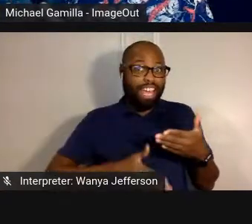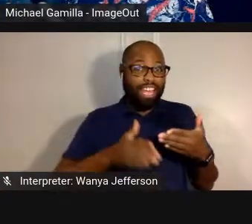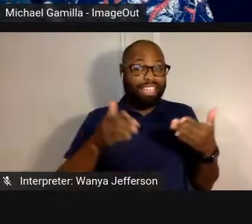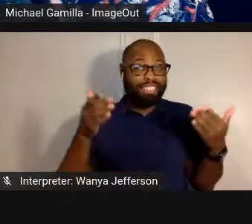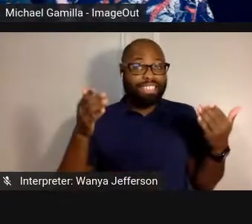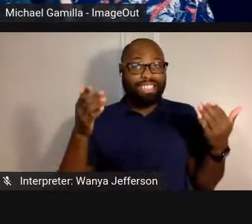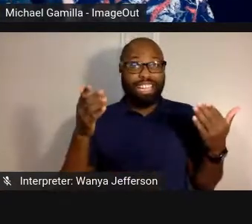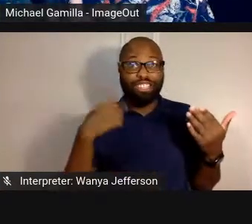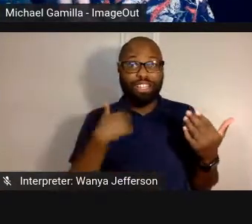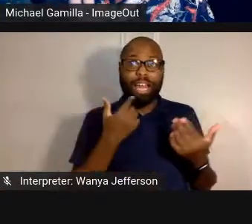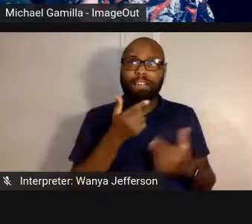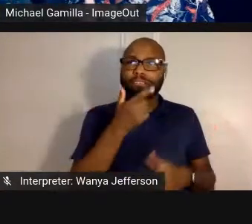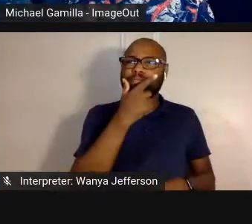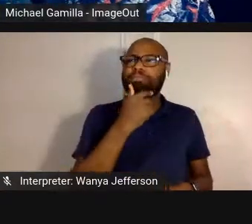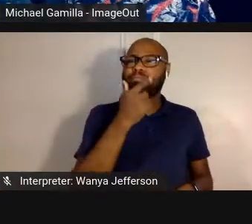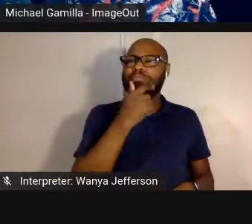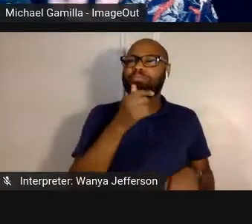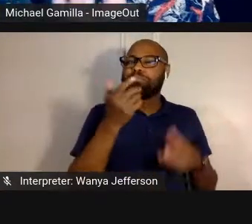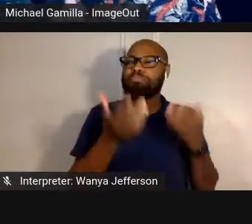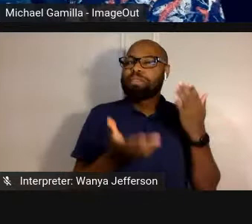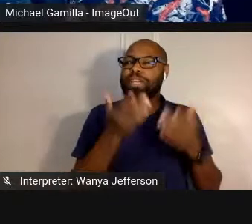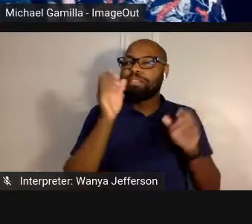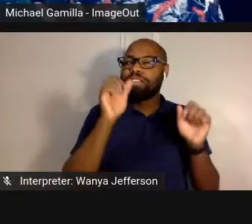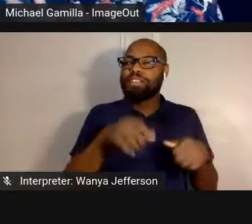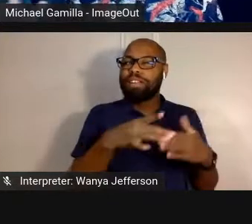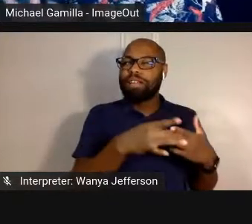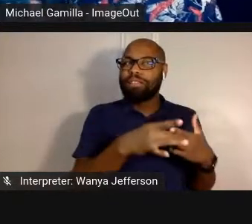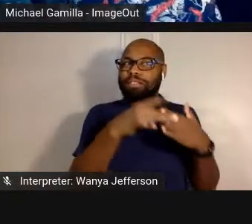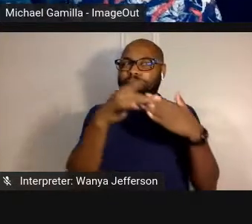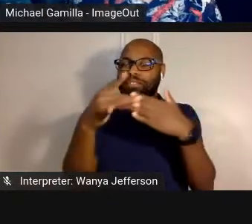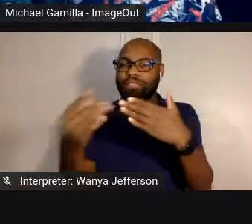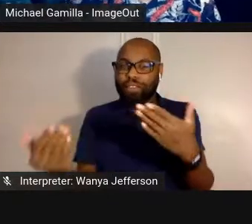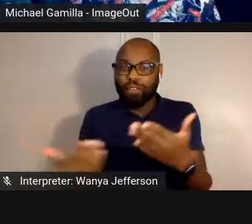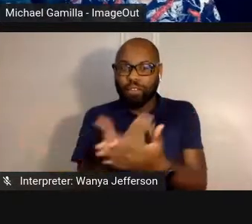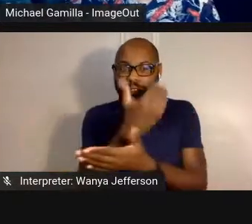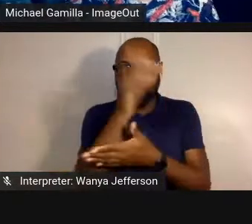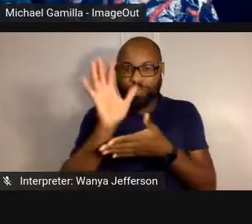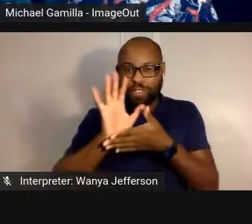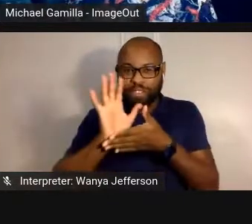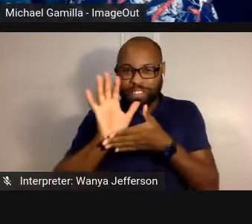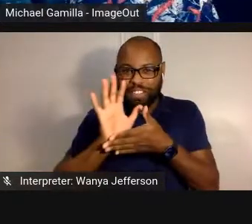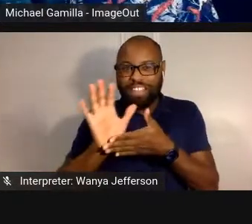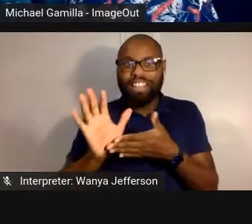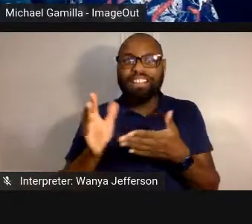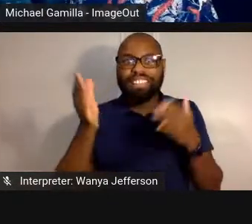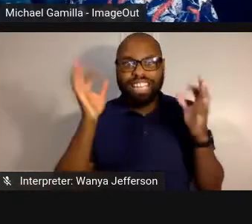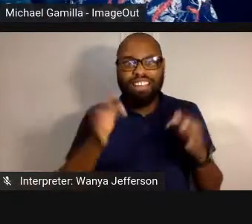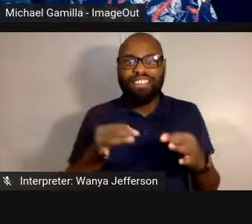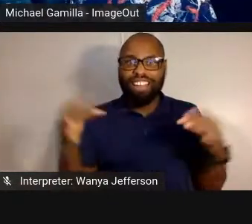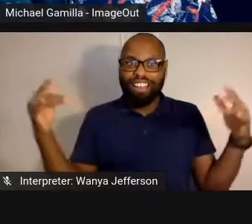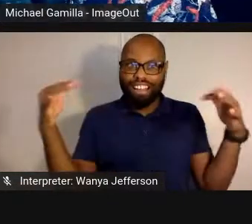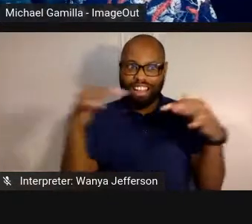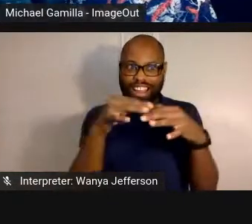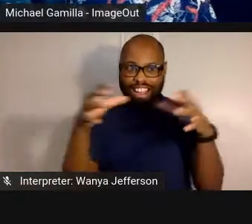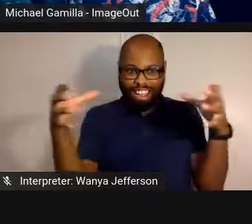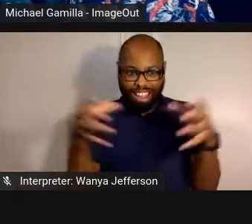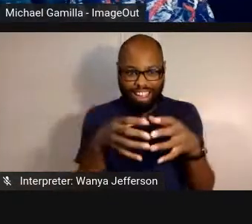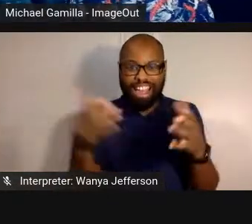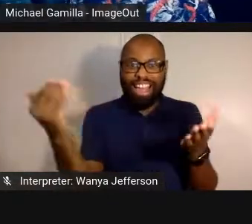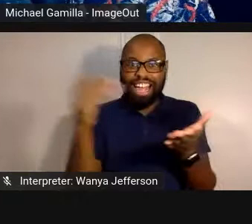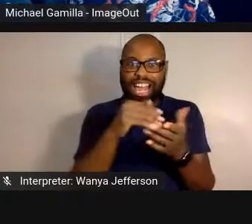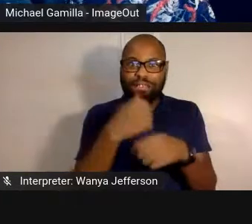something. And, you know, You definitely have to bring these people back together again and make another movie. What do you